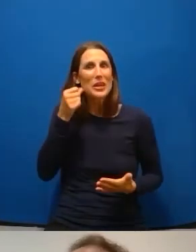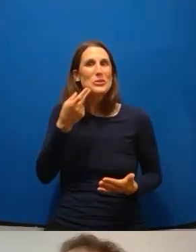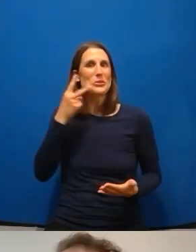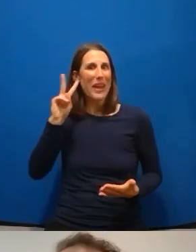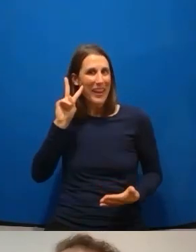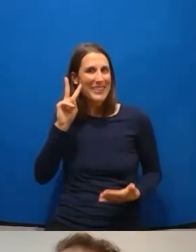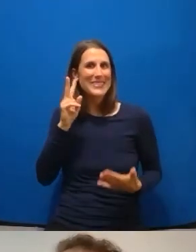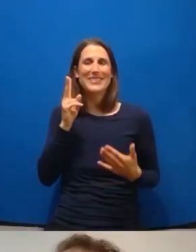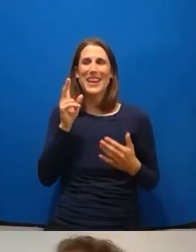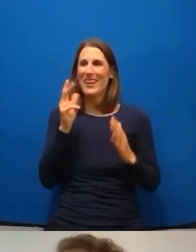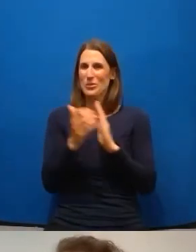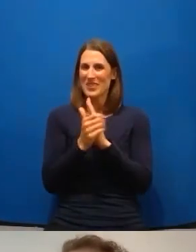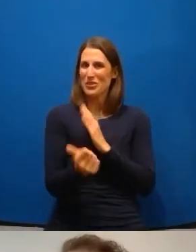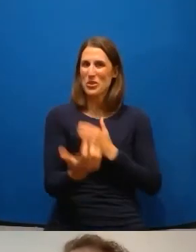but